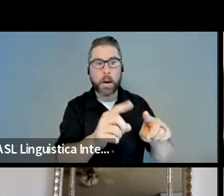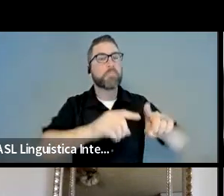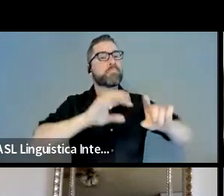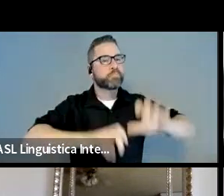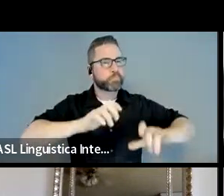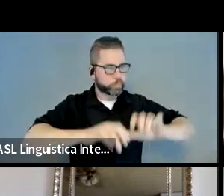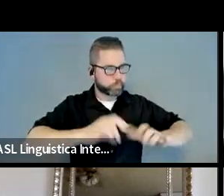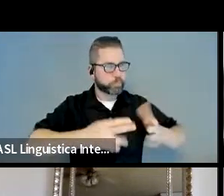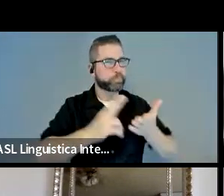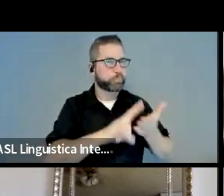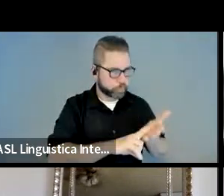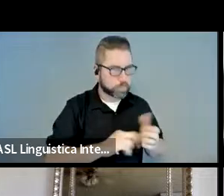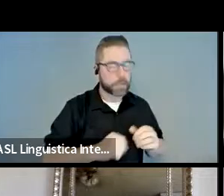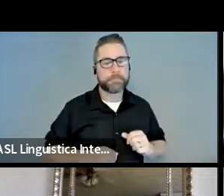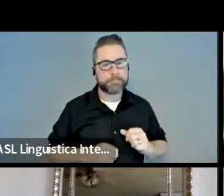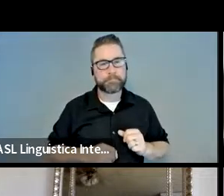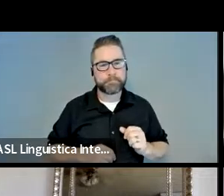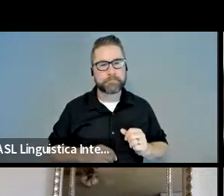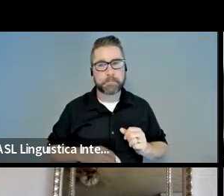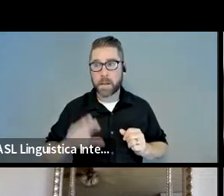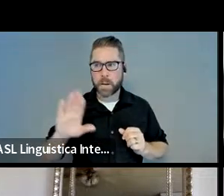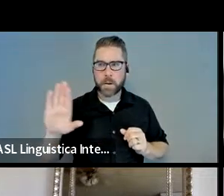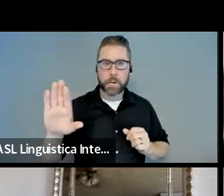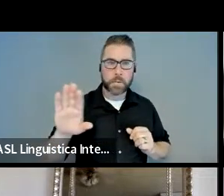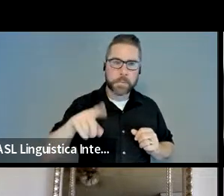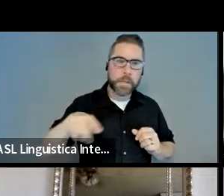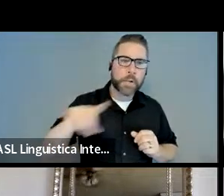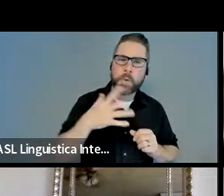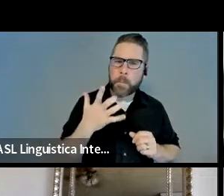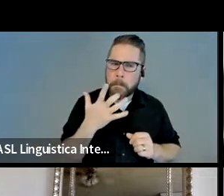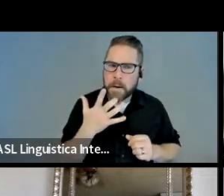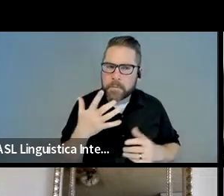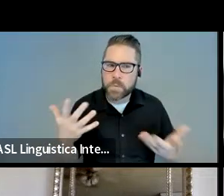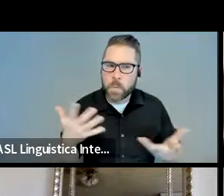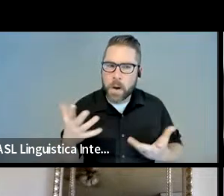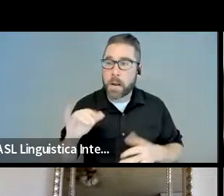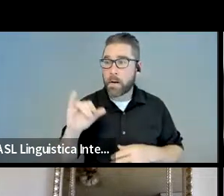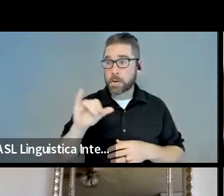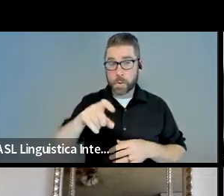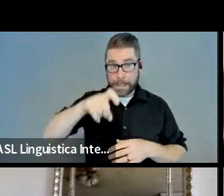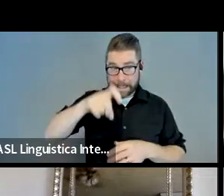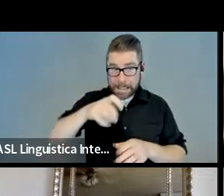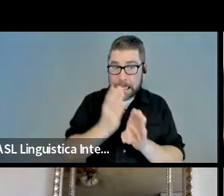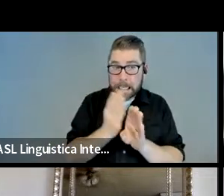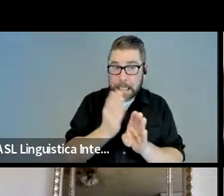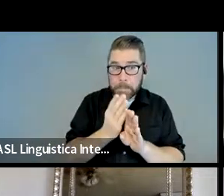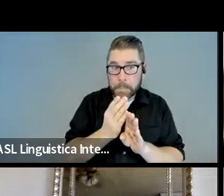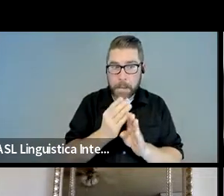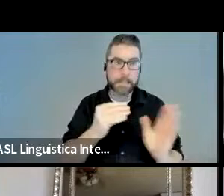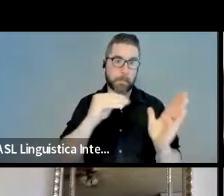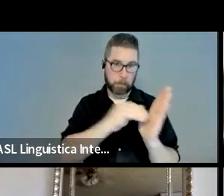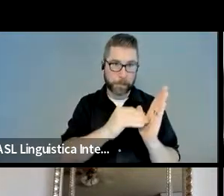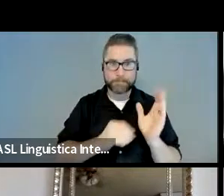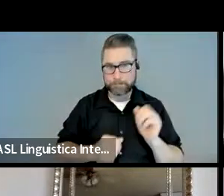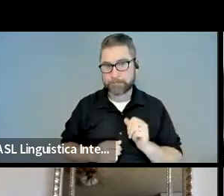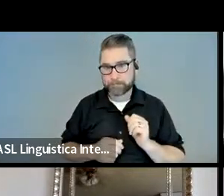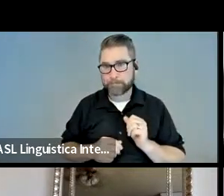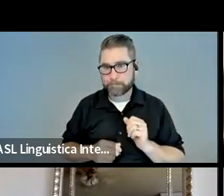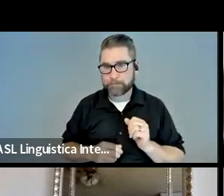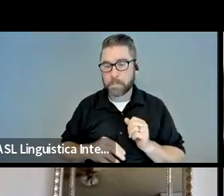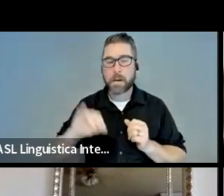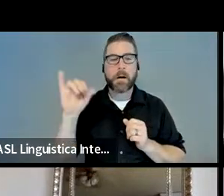preferences about your attendance, but also whether or not you'll need that accommodation to get there. I also would like to share with you, we'll share